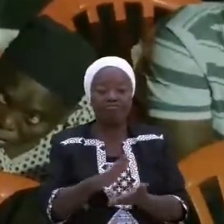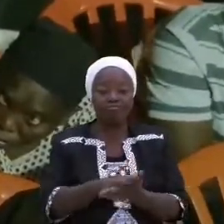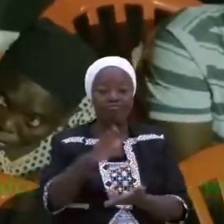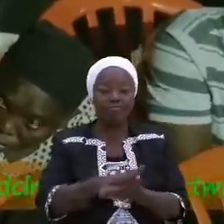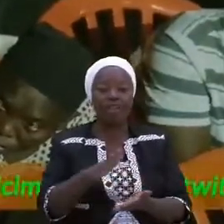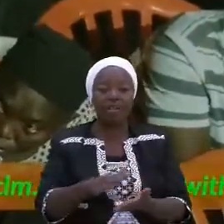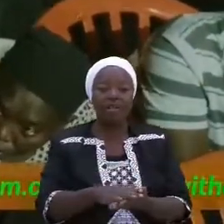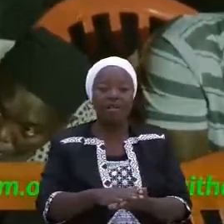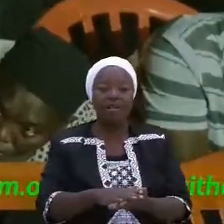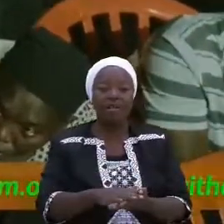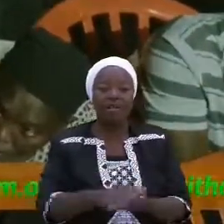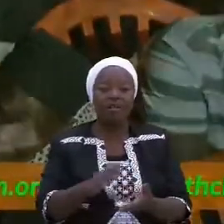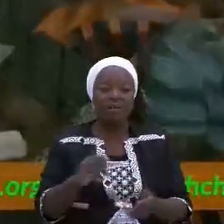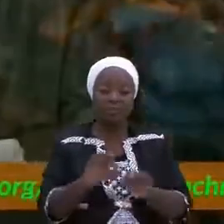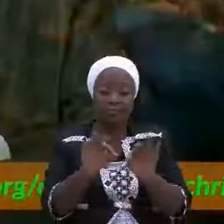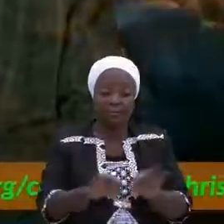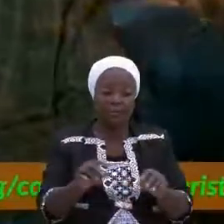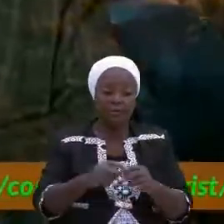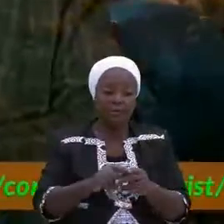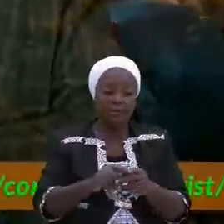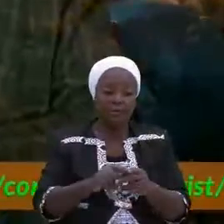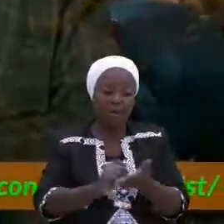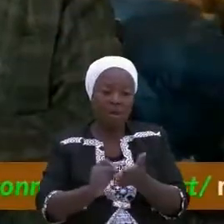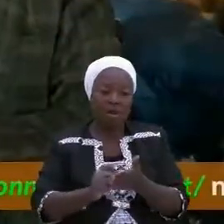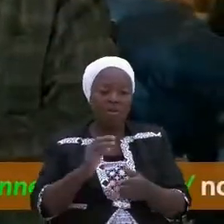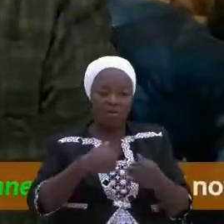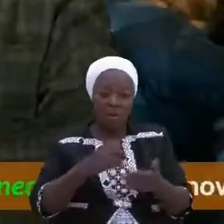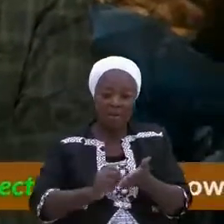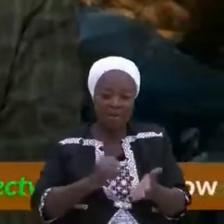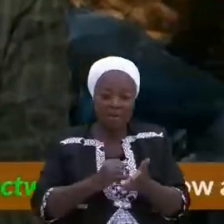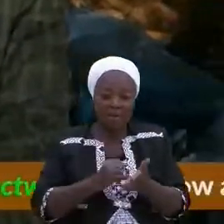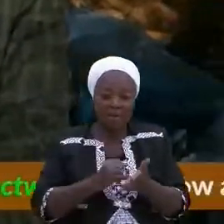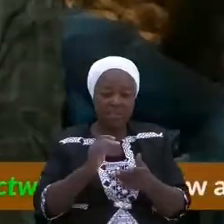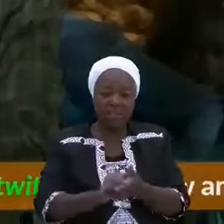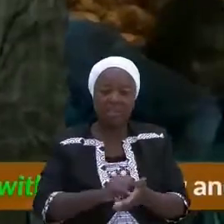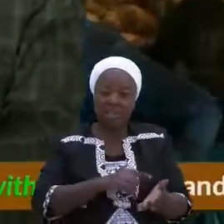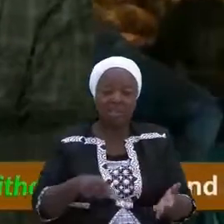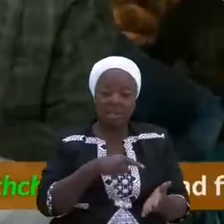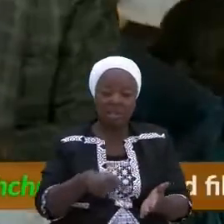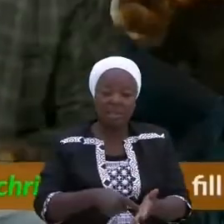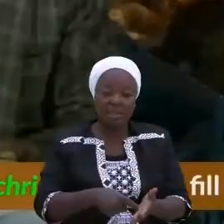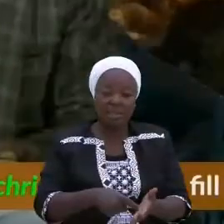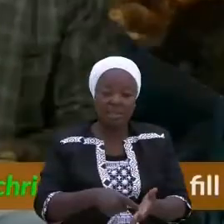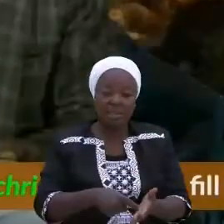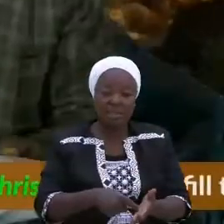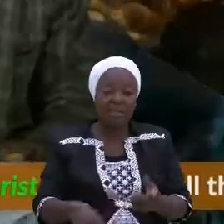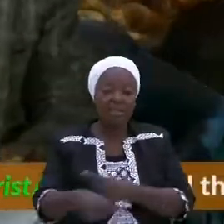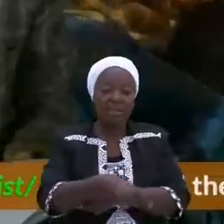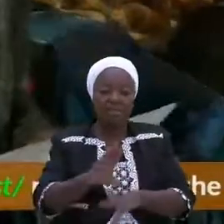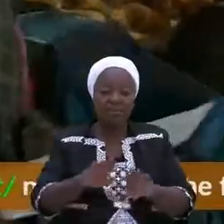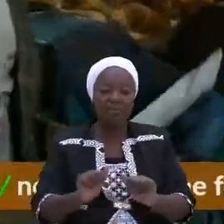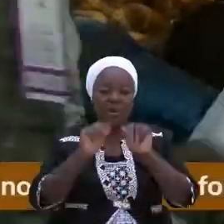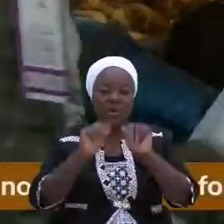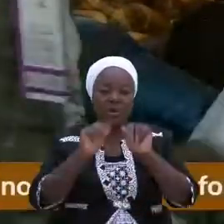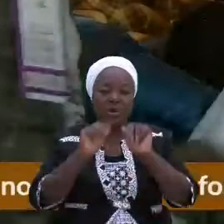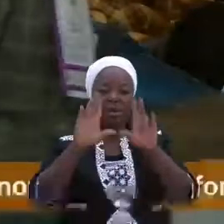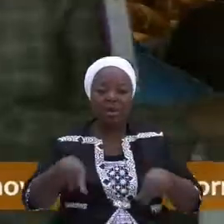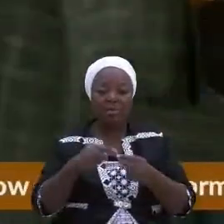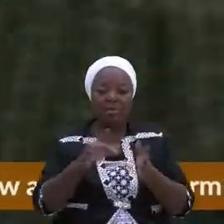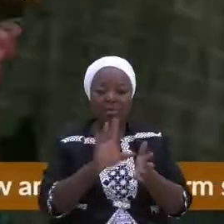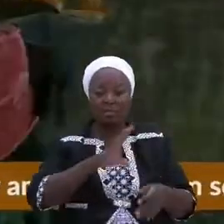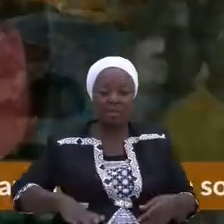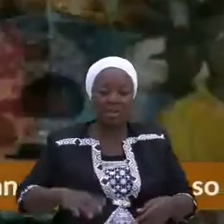have record that this day you give your life to christ you're forgiven